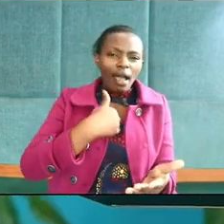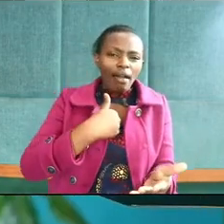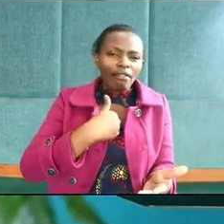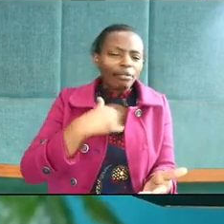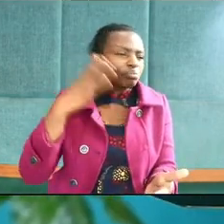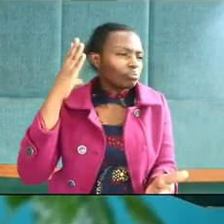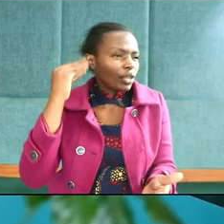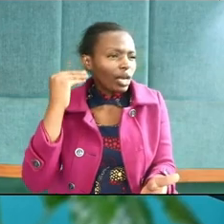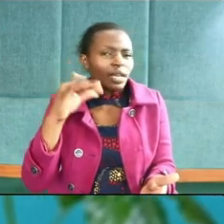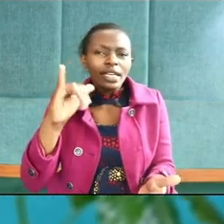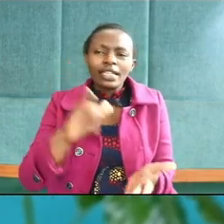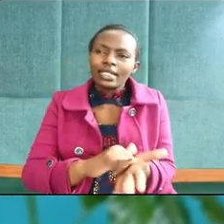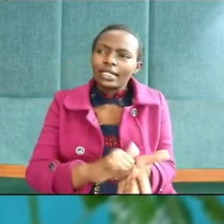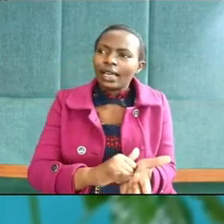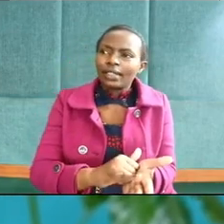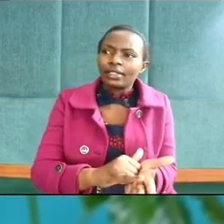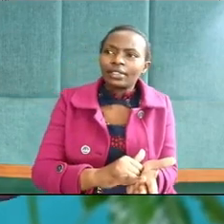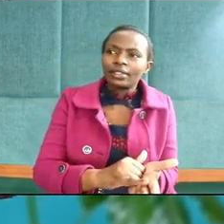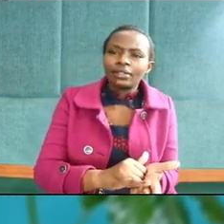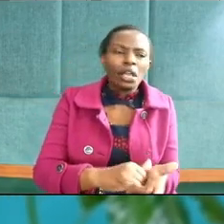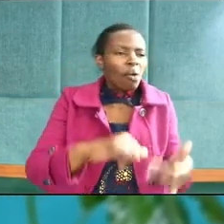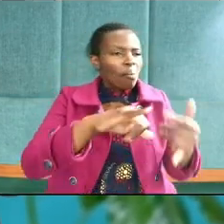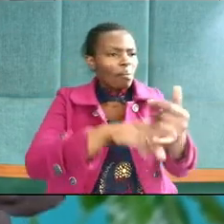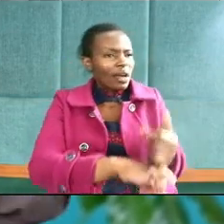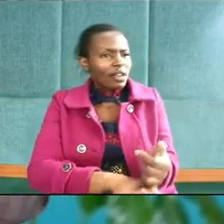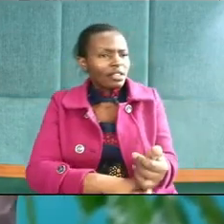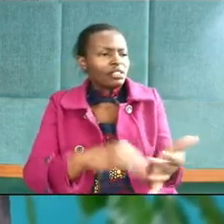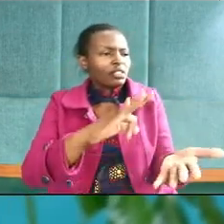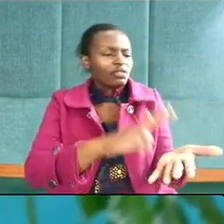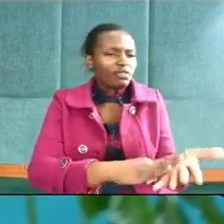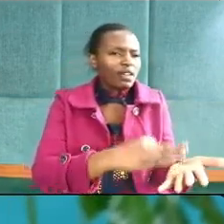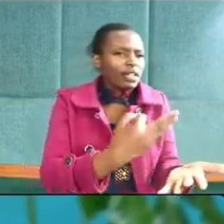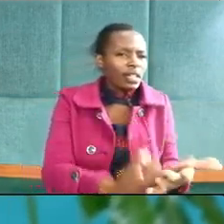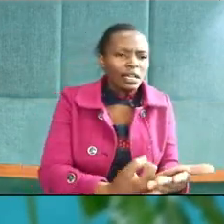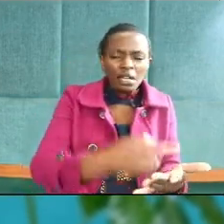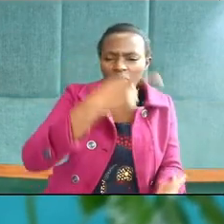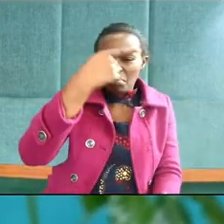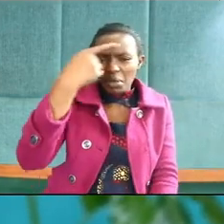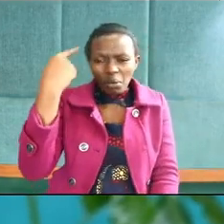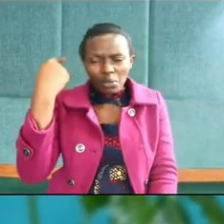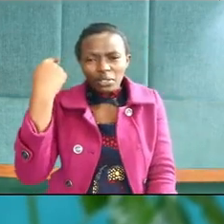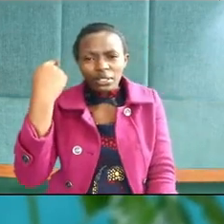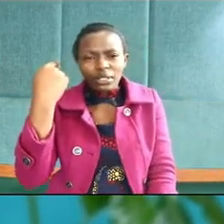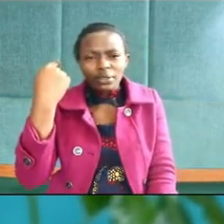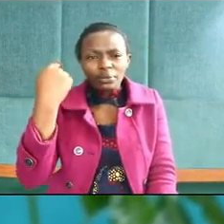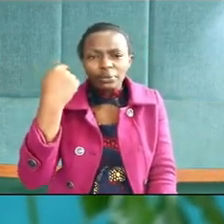why marriages, I think, are failing to hold is this aspect.